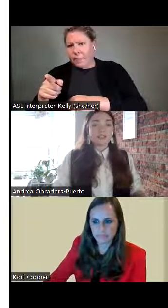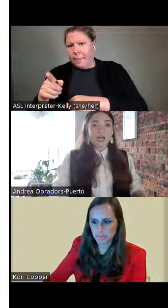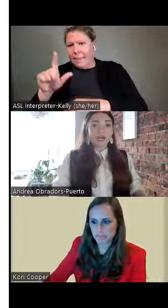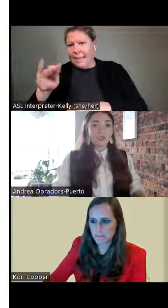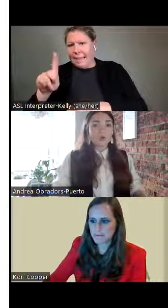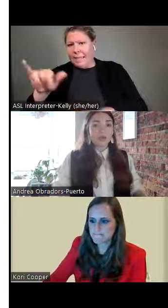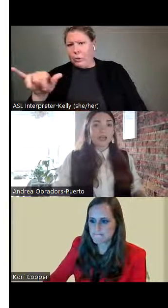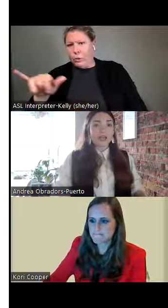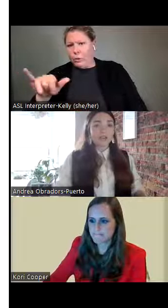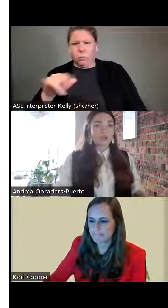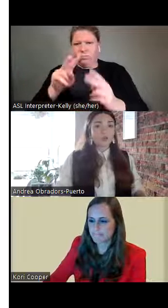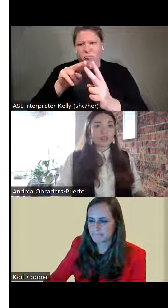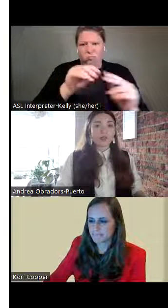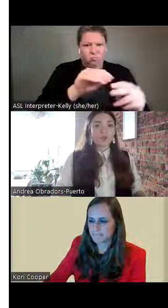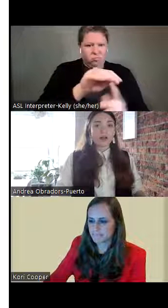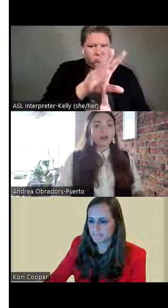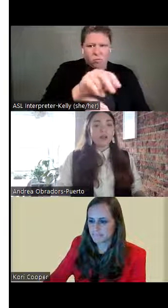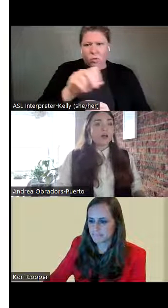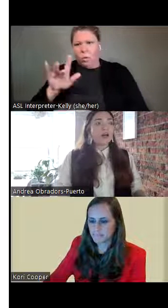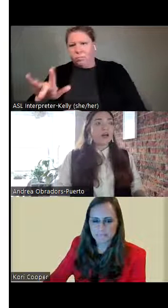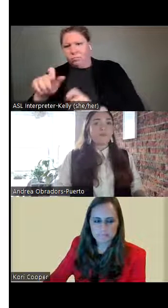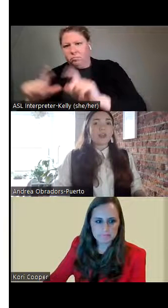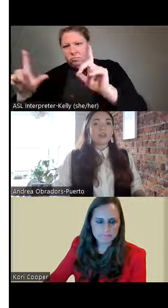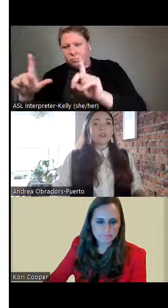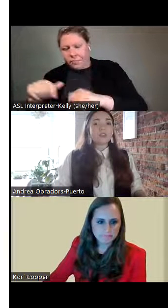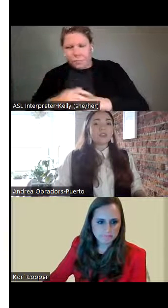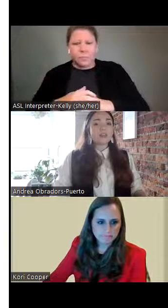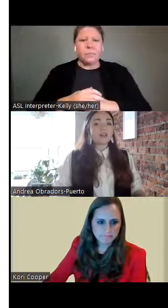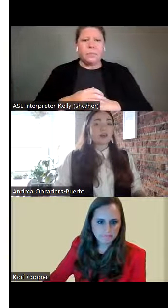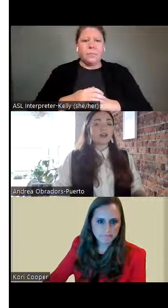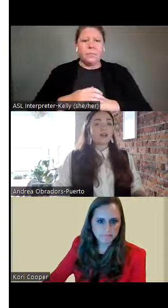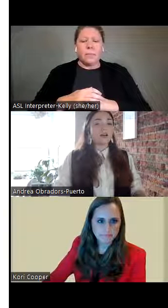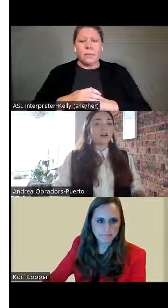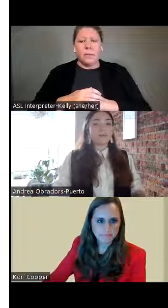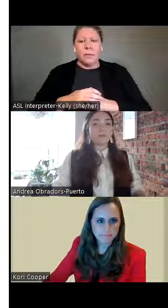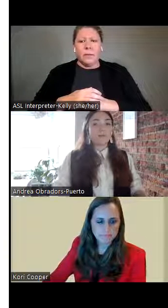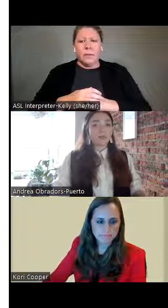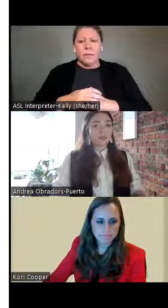link in the chat so you can access to it as well. And you'll see that